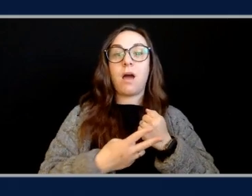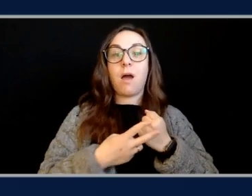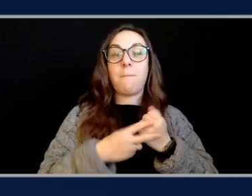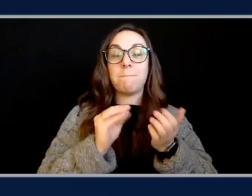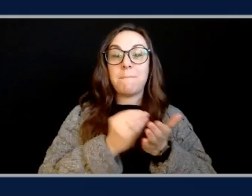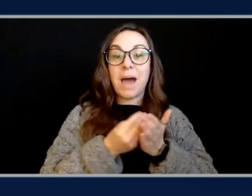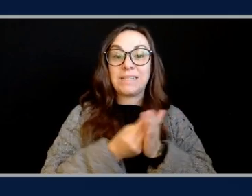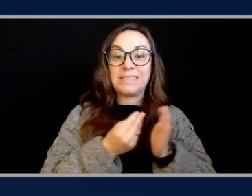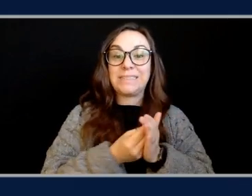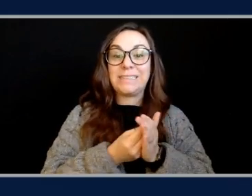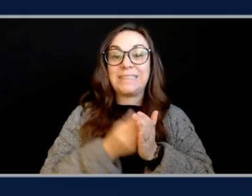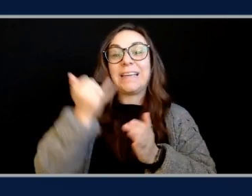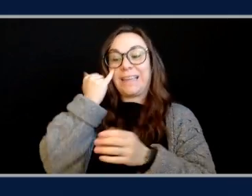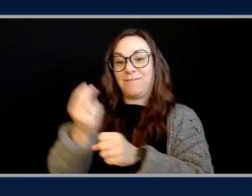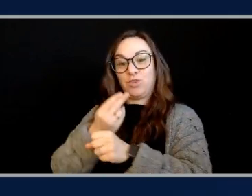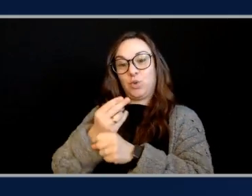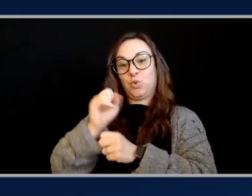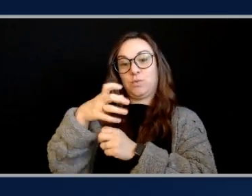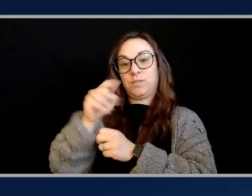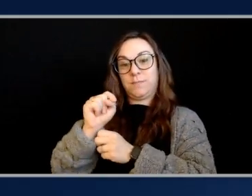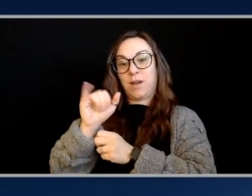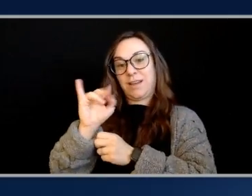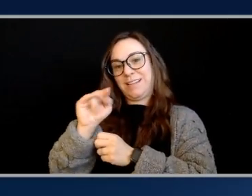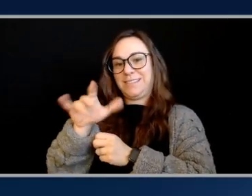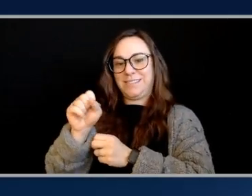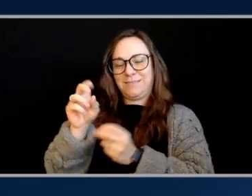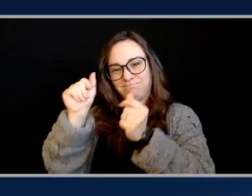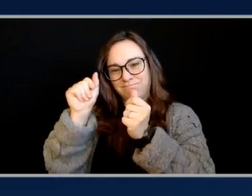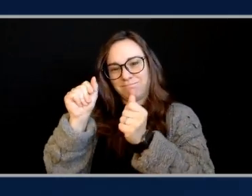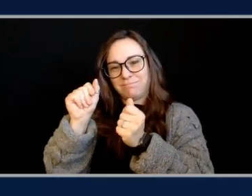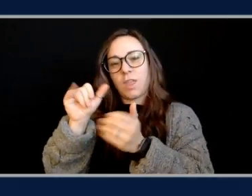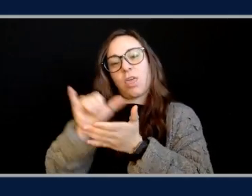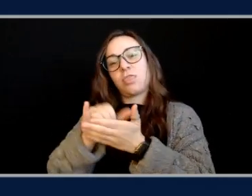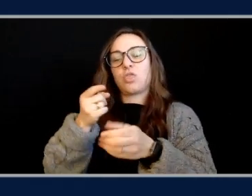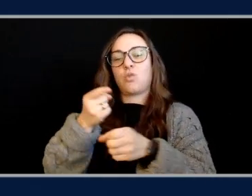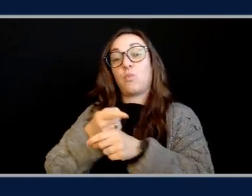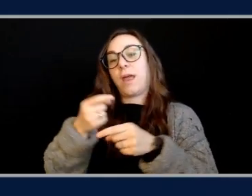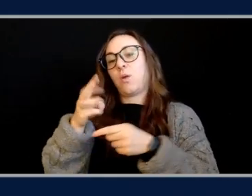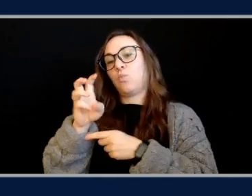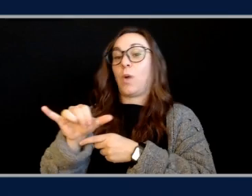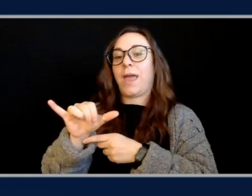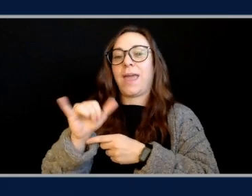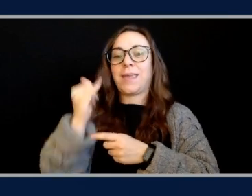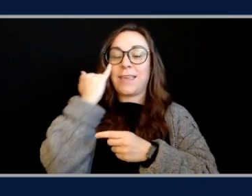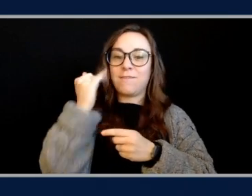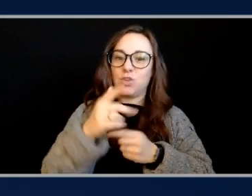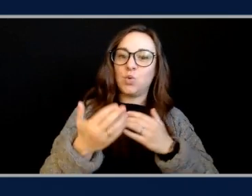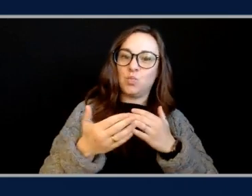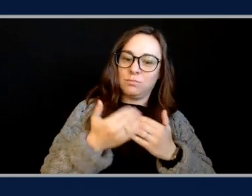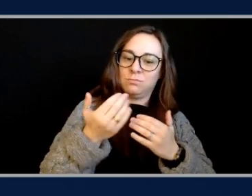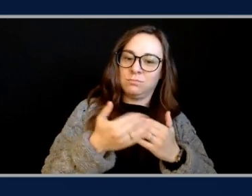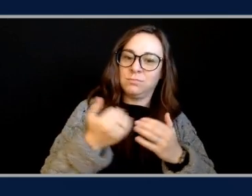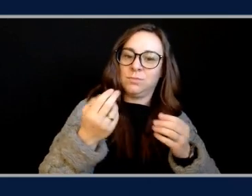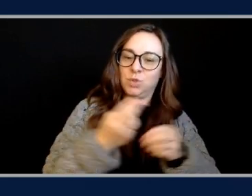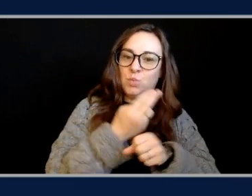using Spot instances the right way, and the easier they are to use, the more transparent the costs